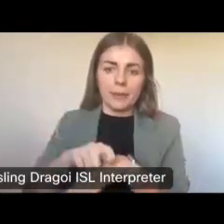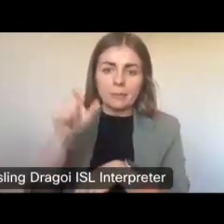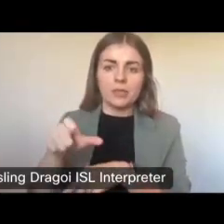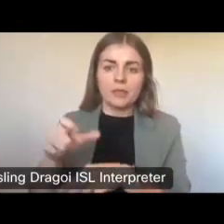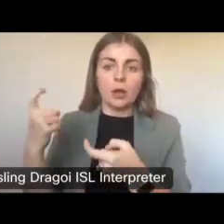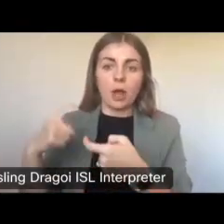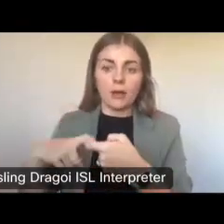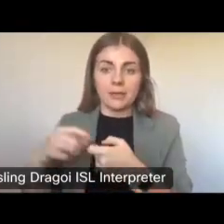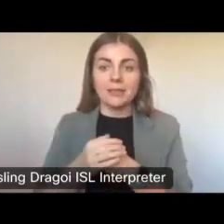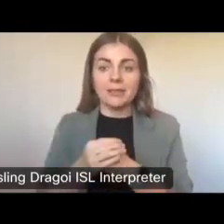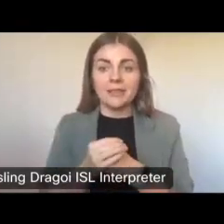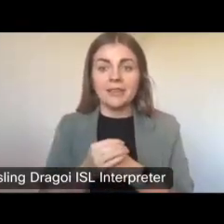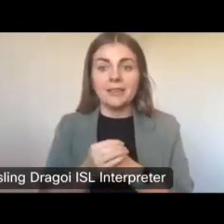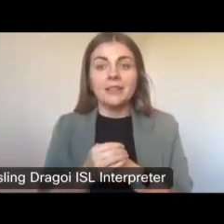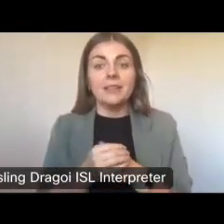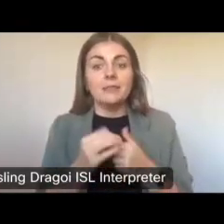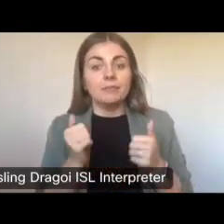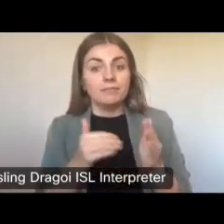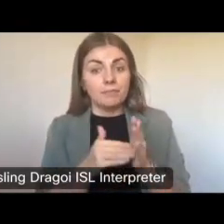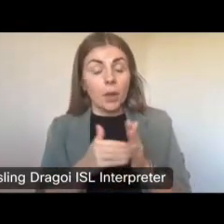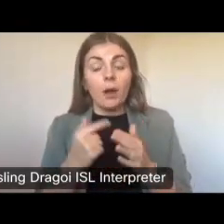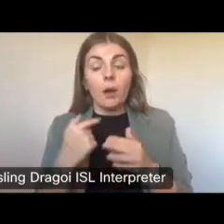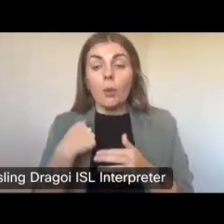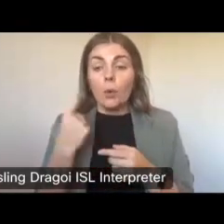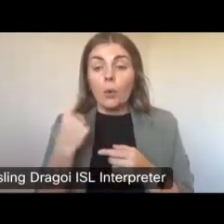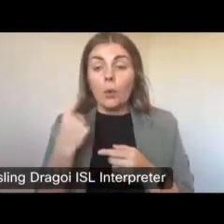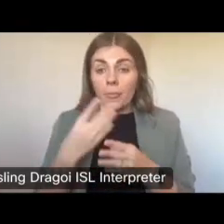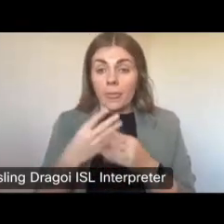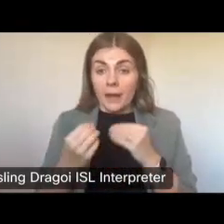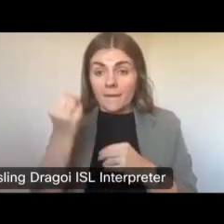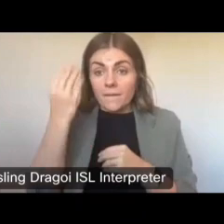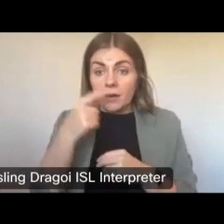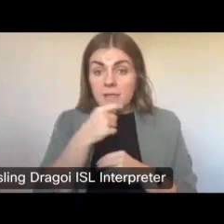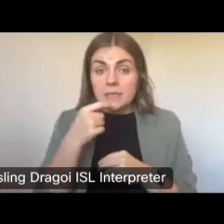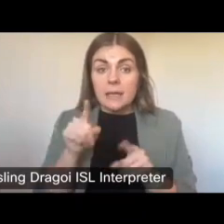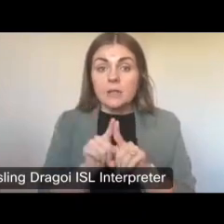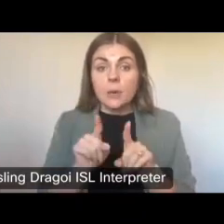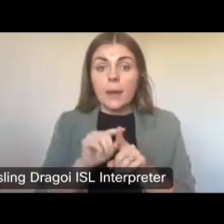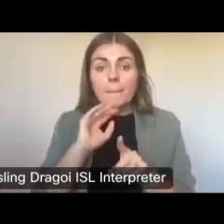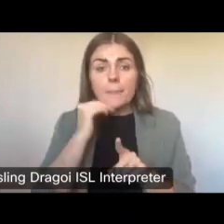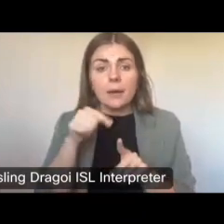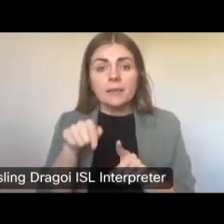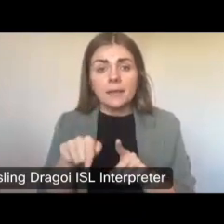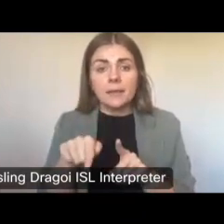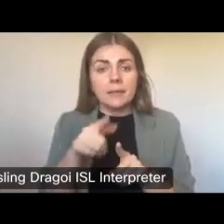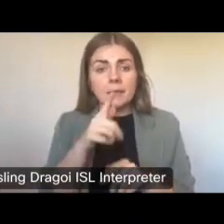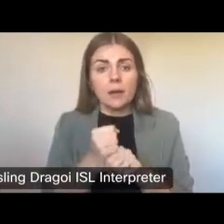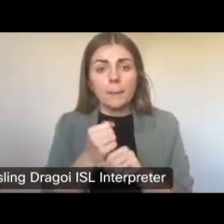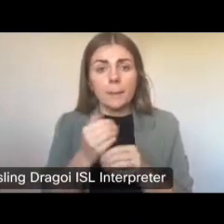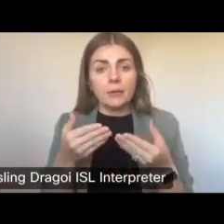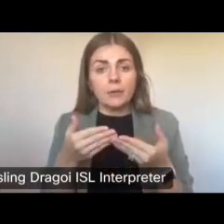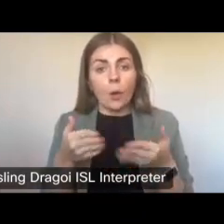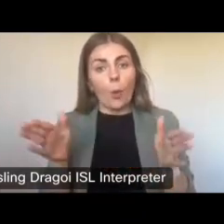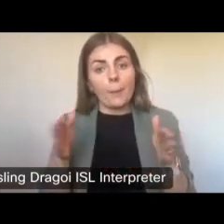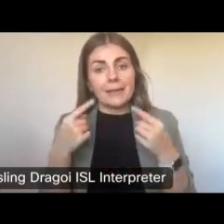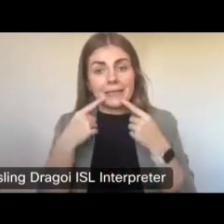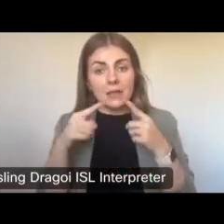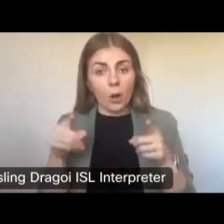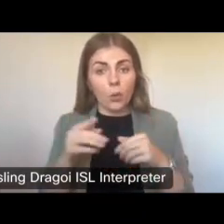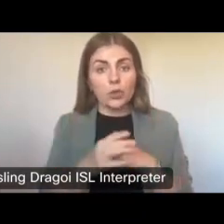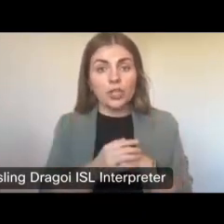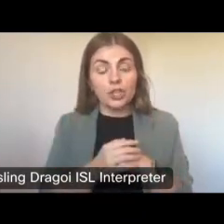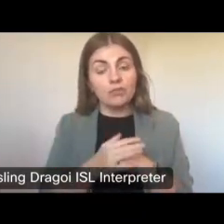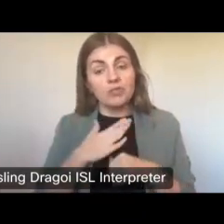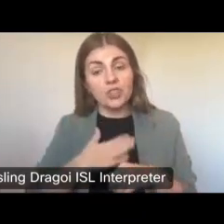Yeah, absolutely. I forgot to say, because a lot of this is also about open disclosure. And I just to say, you know, we